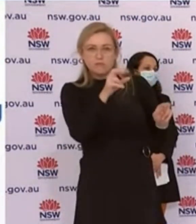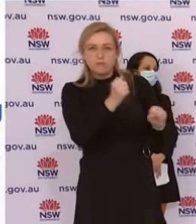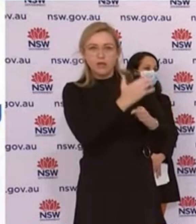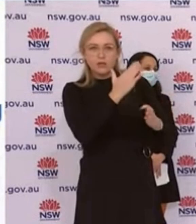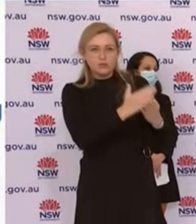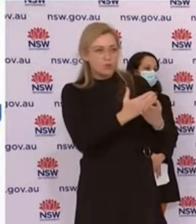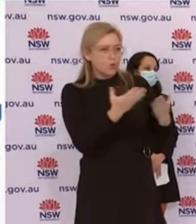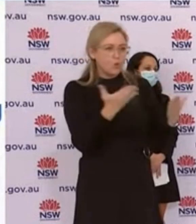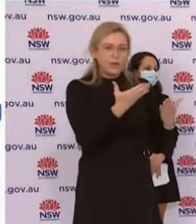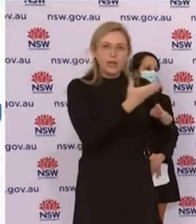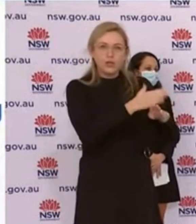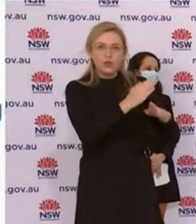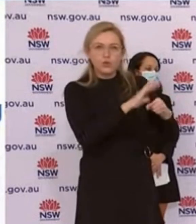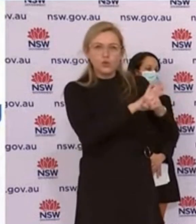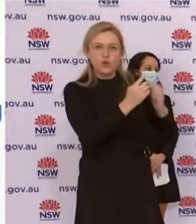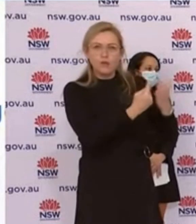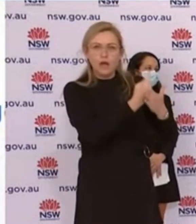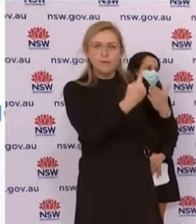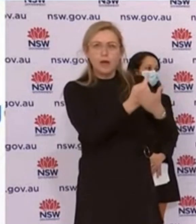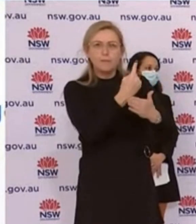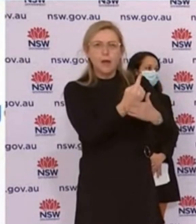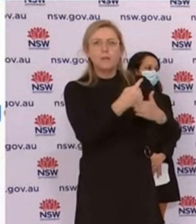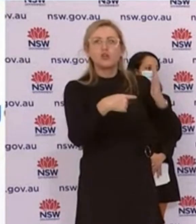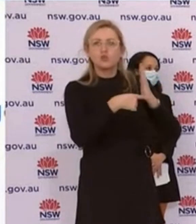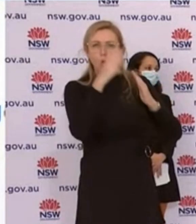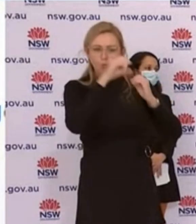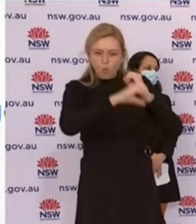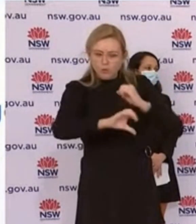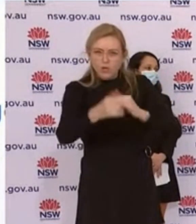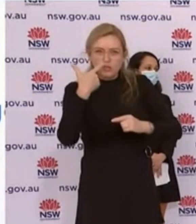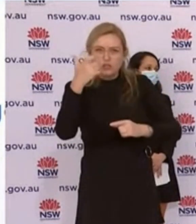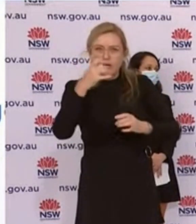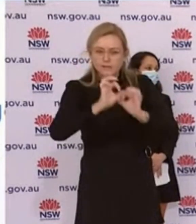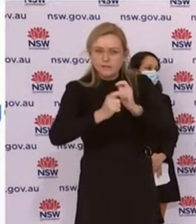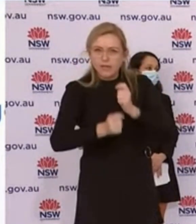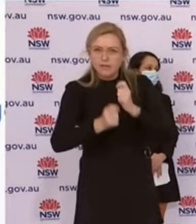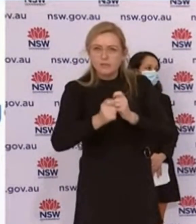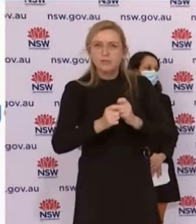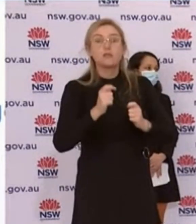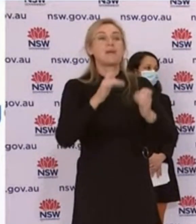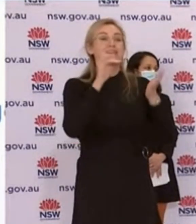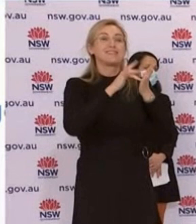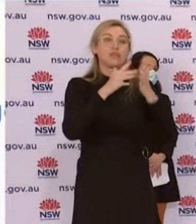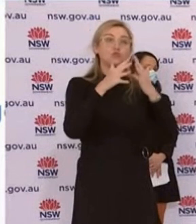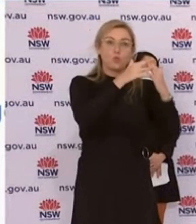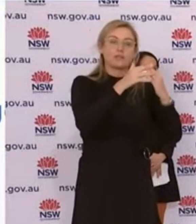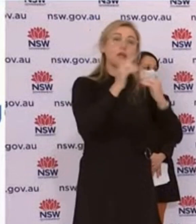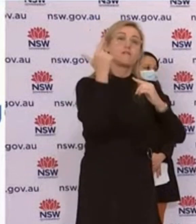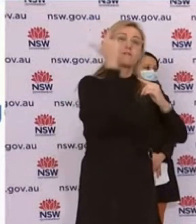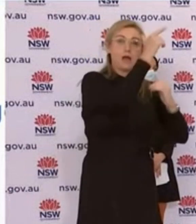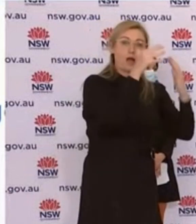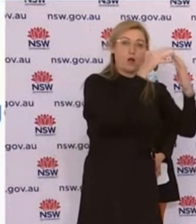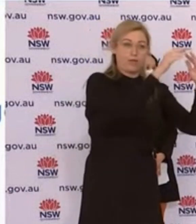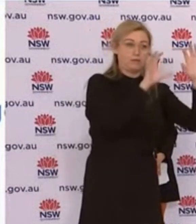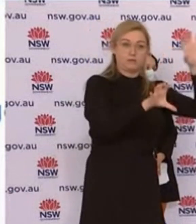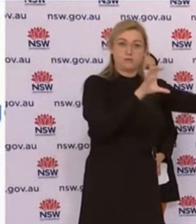tracers, finding out where we've got new cases. But the reality is, as this morning, we continue to have high numbers of cases in the Central West and in the Far West. We